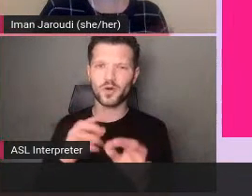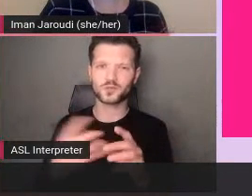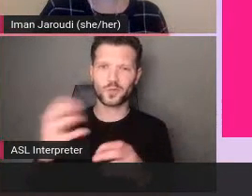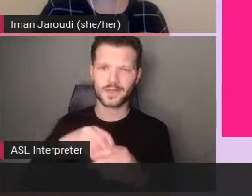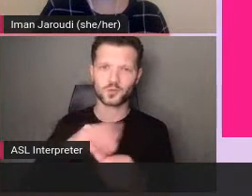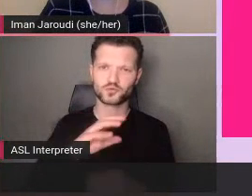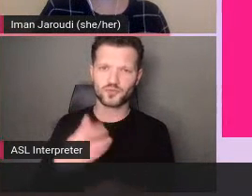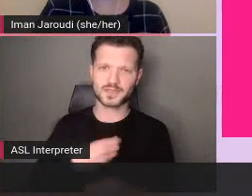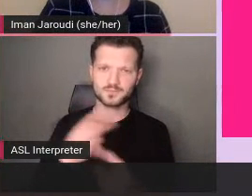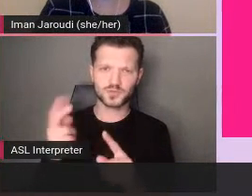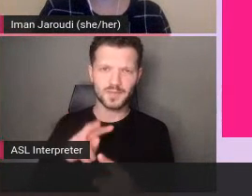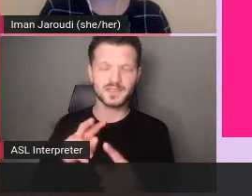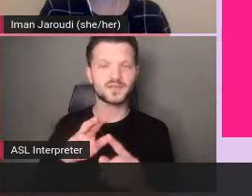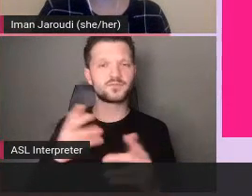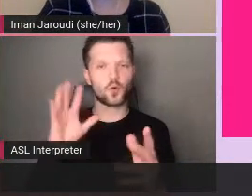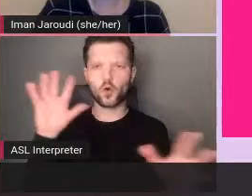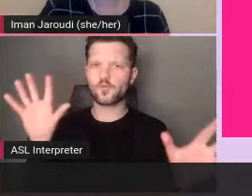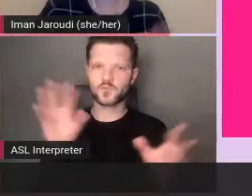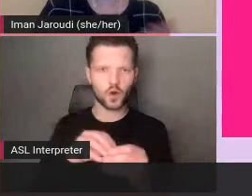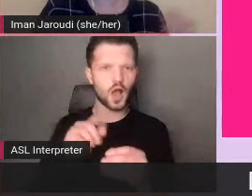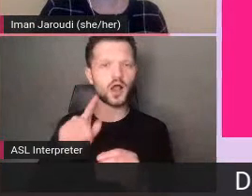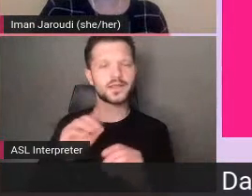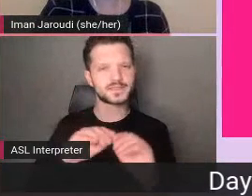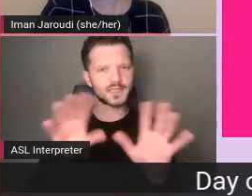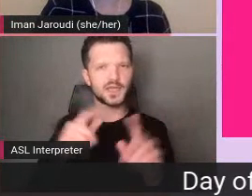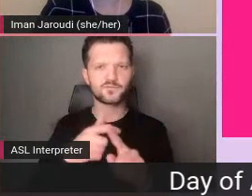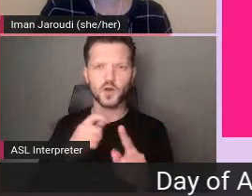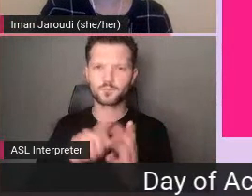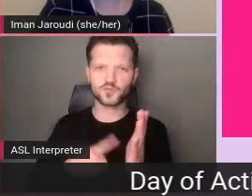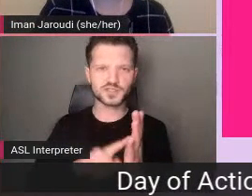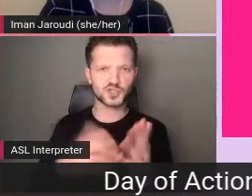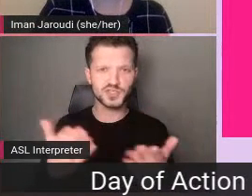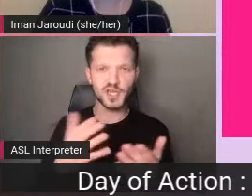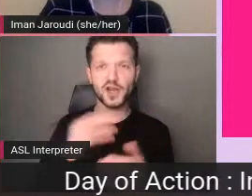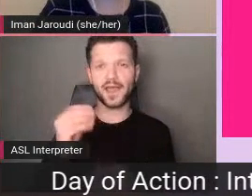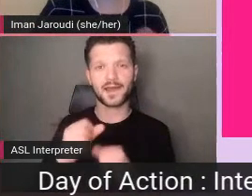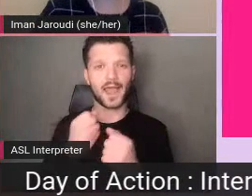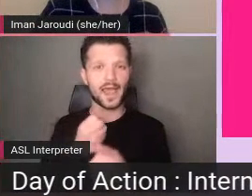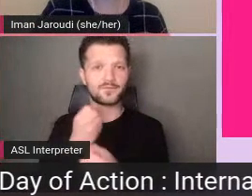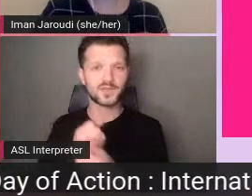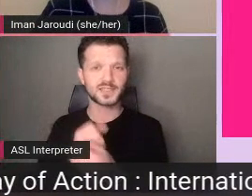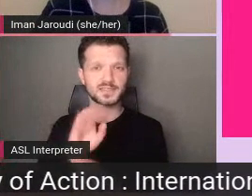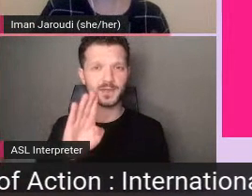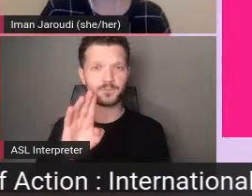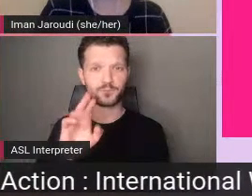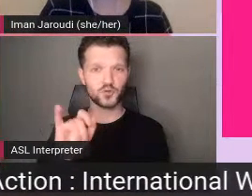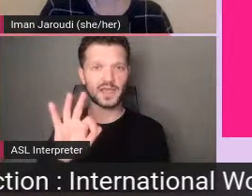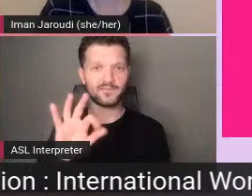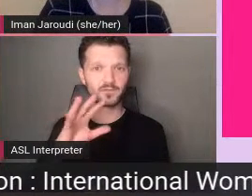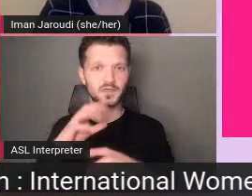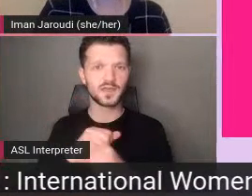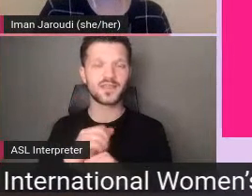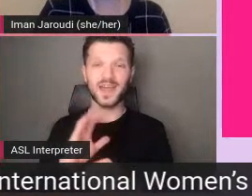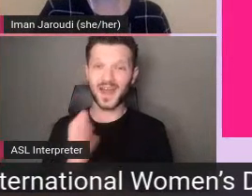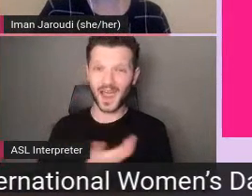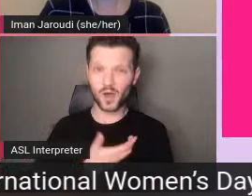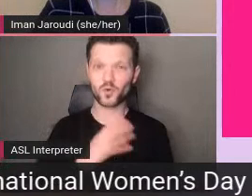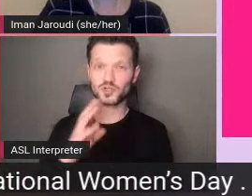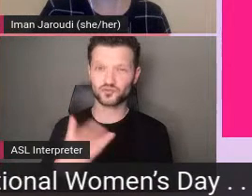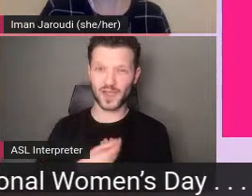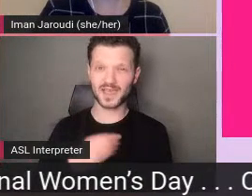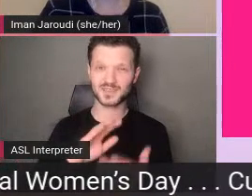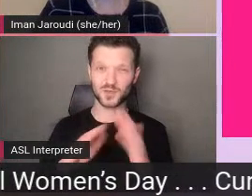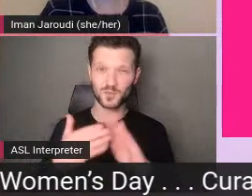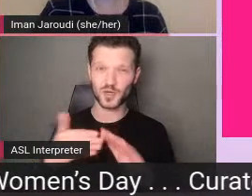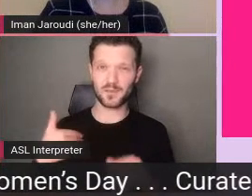it's clear from the research summarized here and also summarized in the advocacy brief that our trans community members need our support, and that